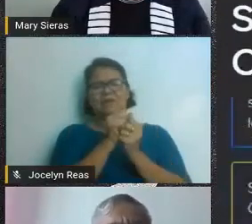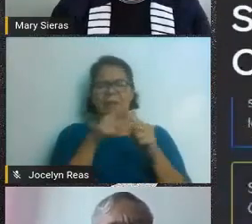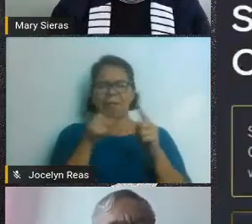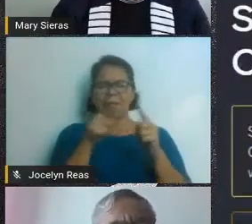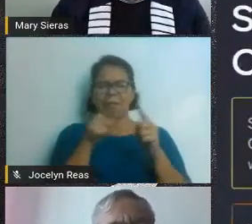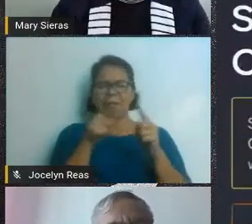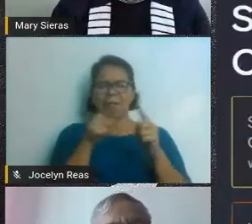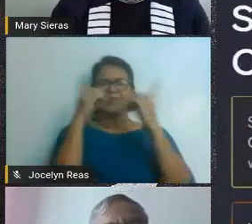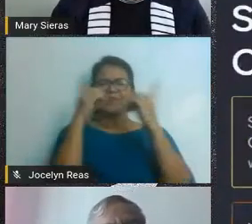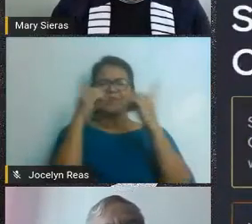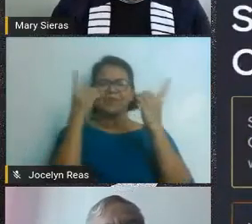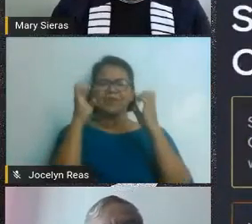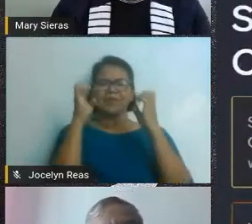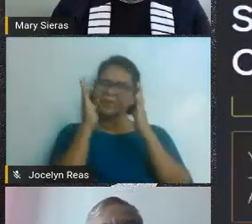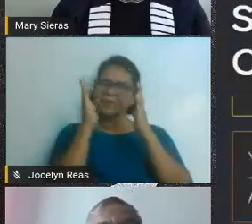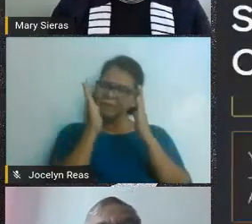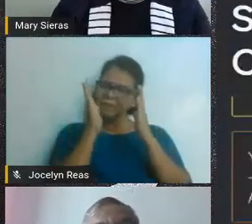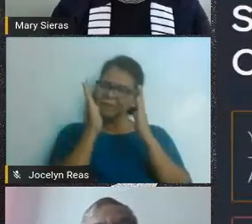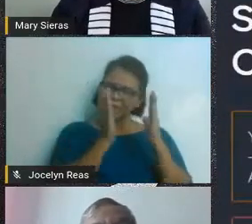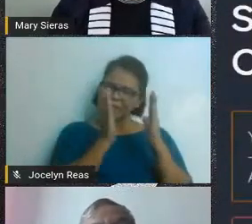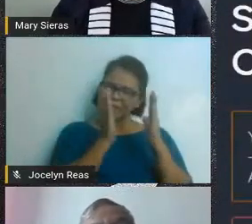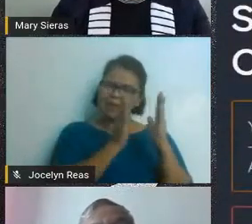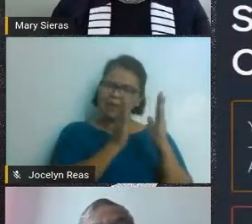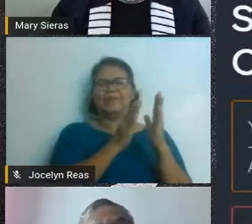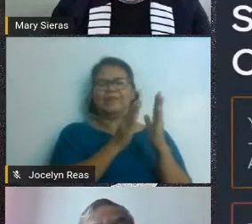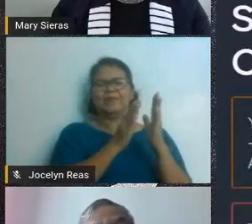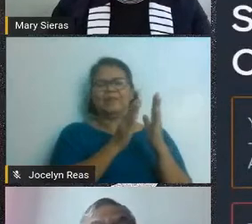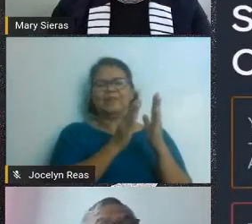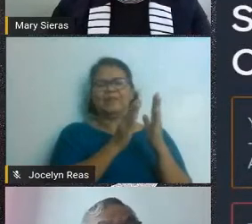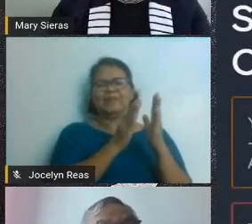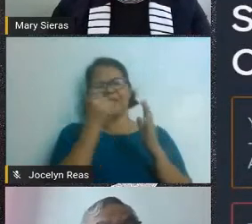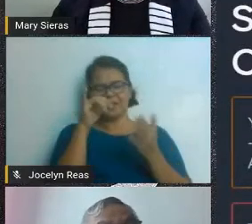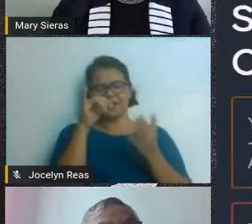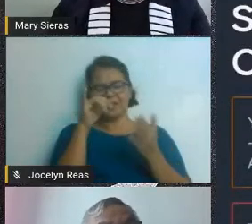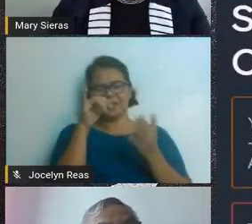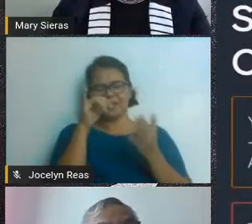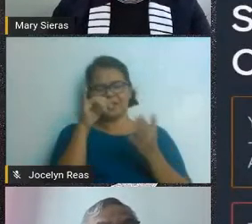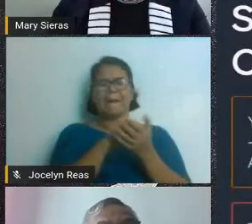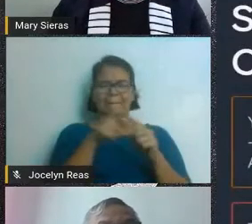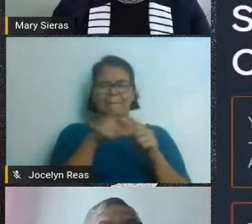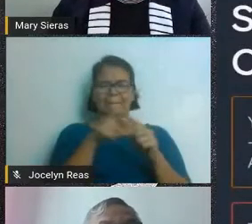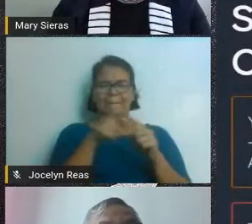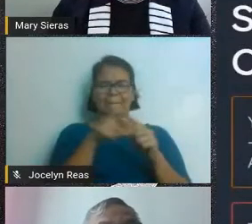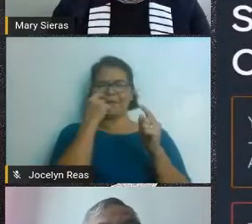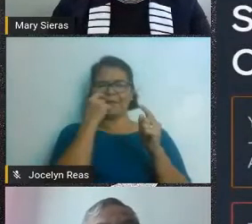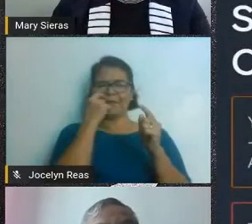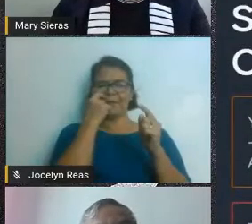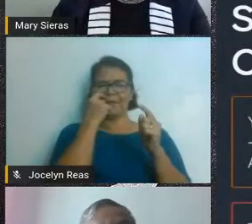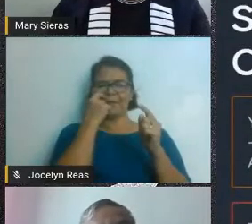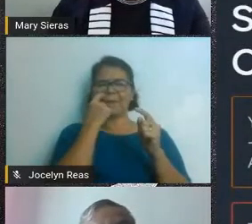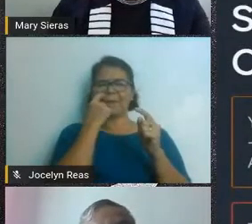I'm not very sure with your SEF, but I know of certain areas na nakaka-afford bumili ng